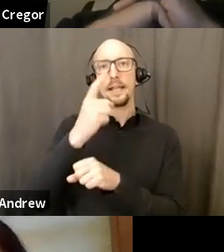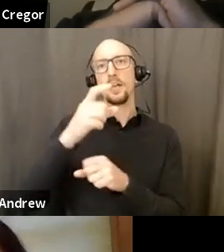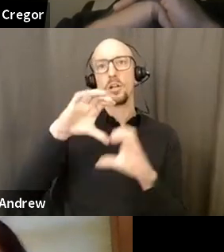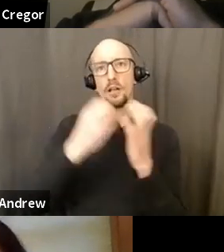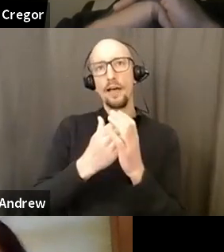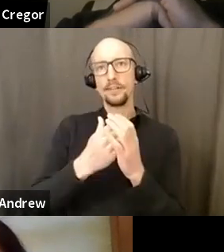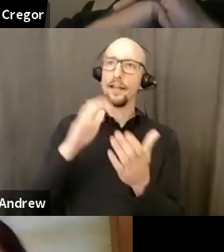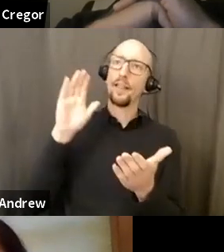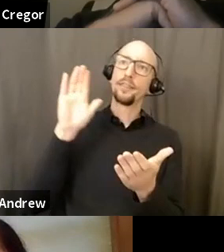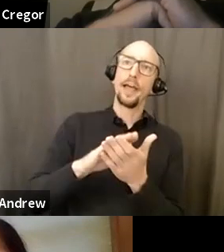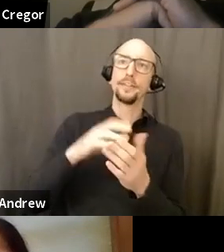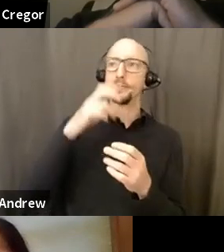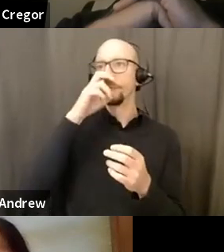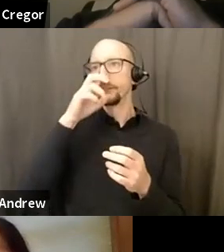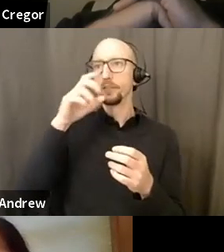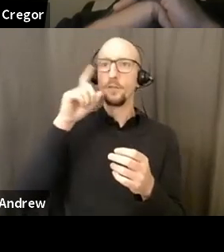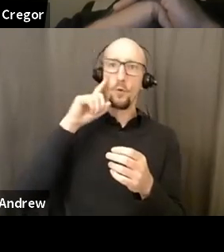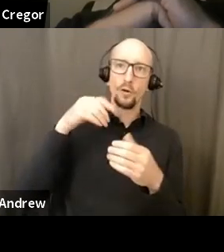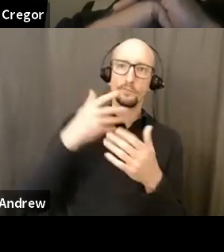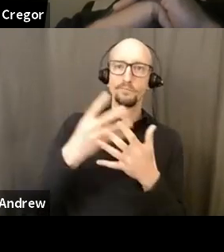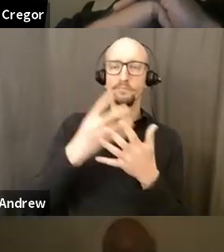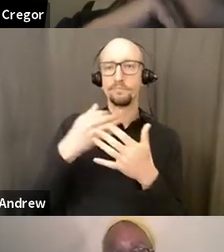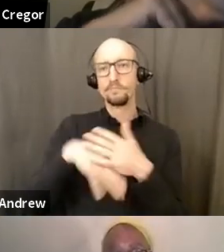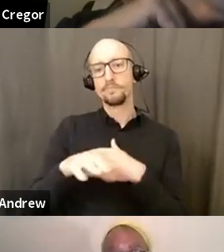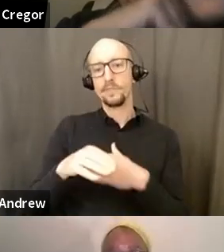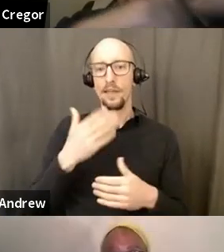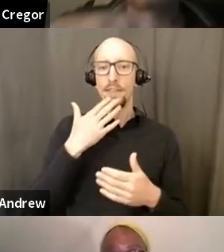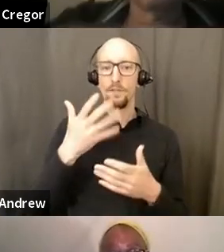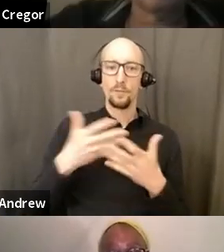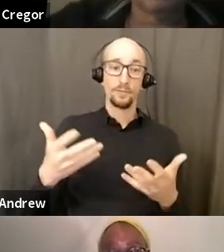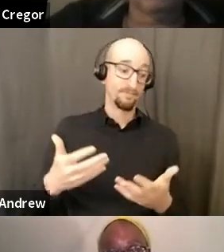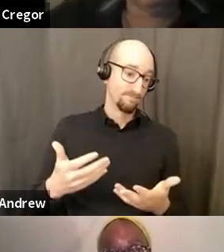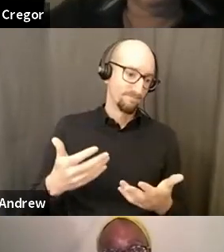rigorous anomaly. Thank you very much. Thank you very much.